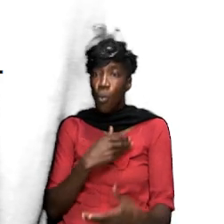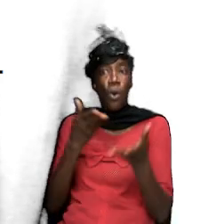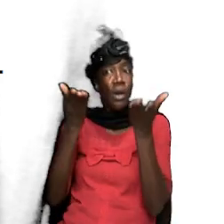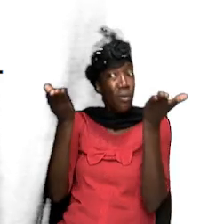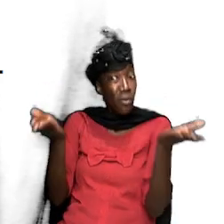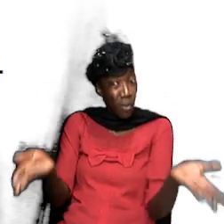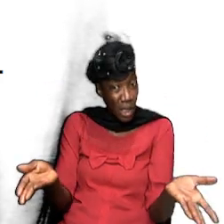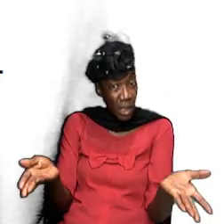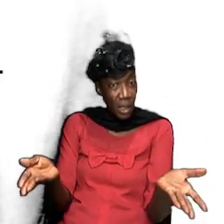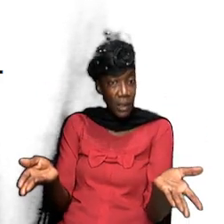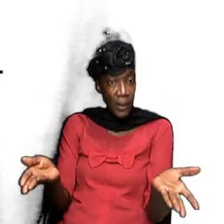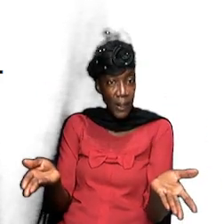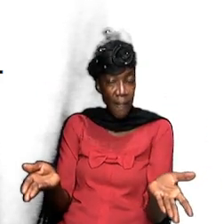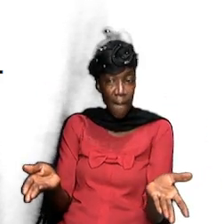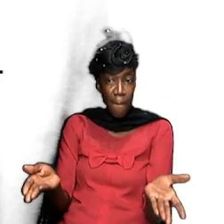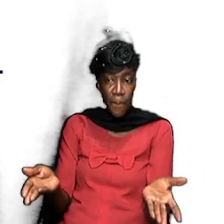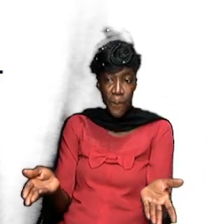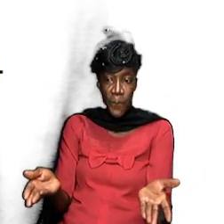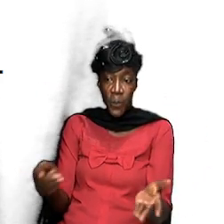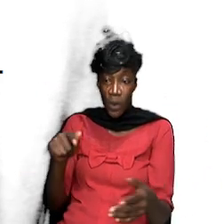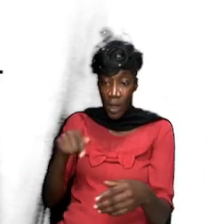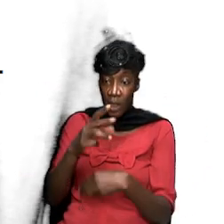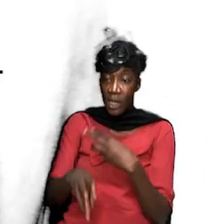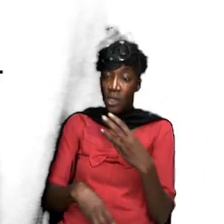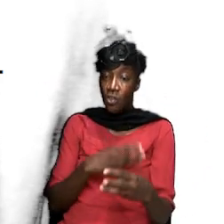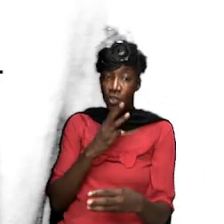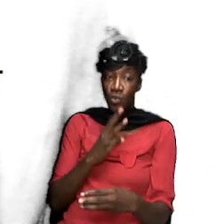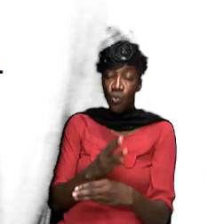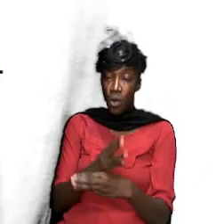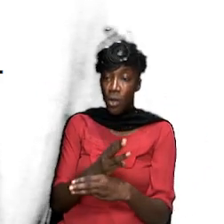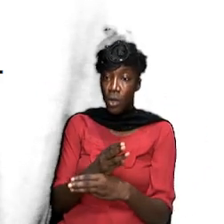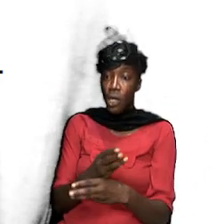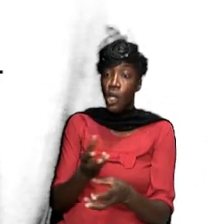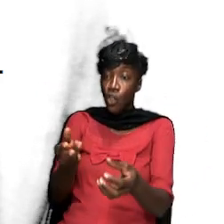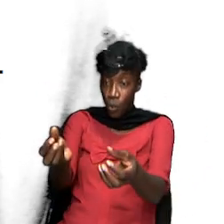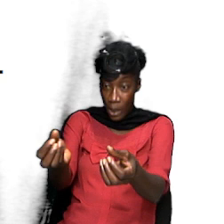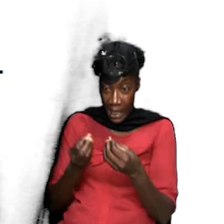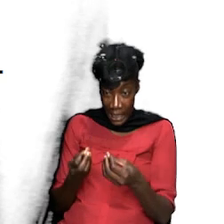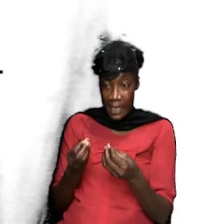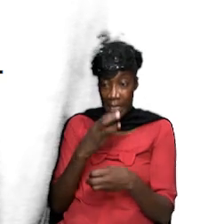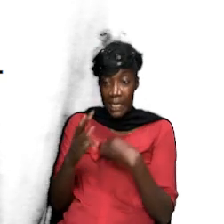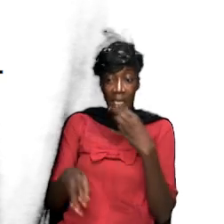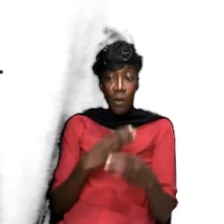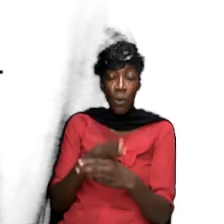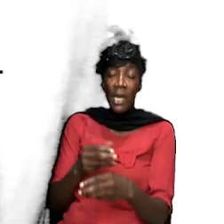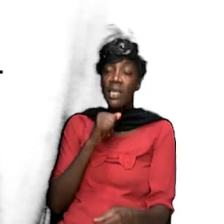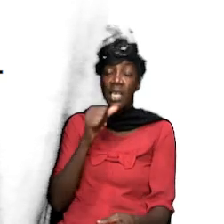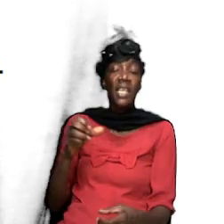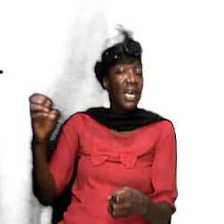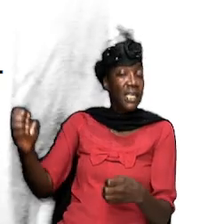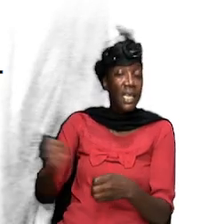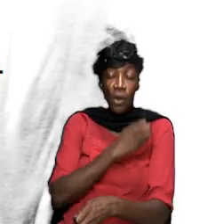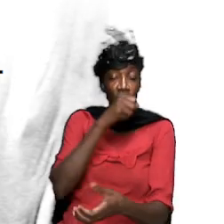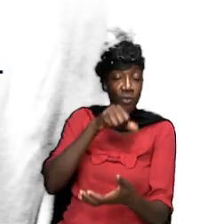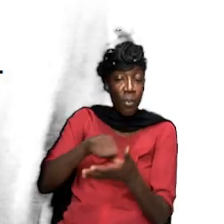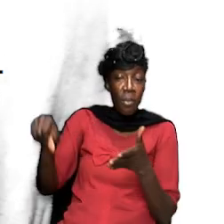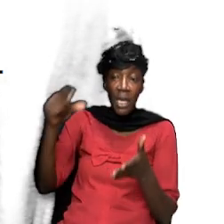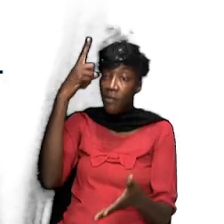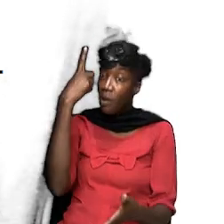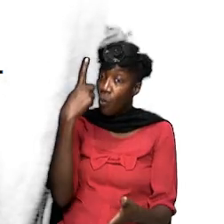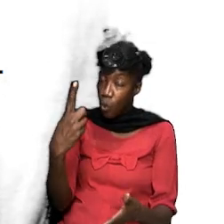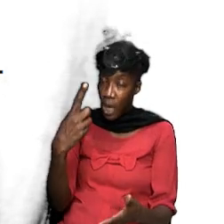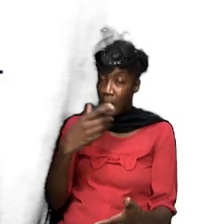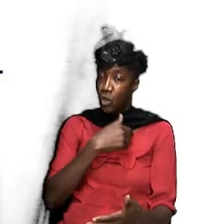So the wealth of this world, if you accumulate the wealth of this world, it is not enough to pay for one